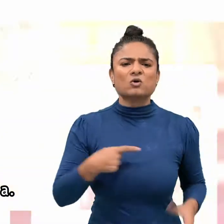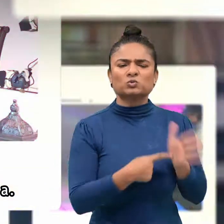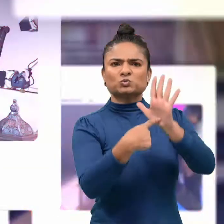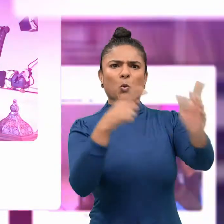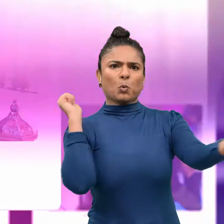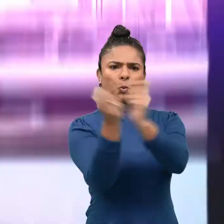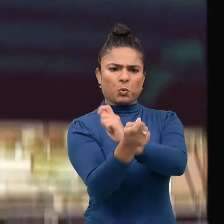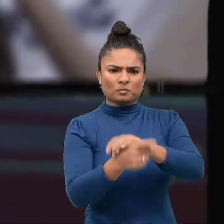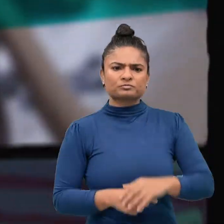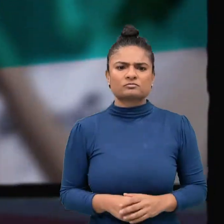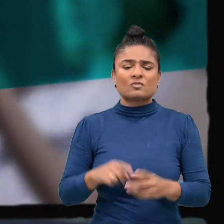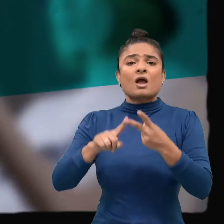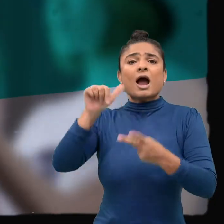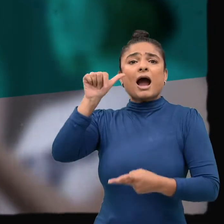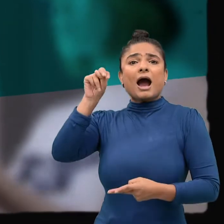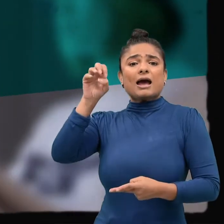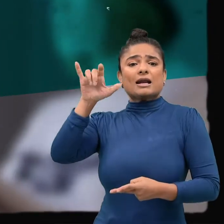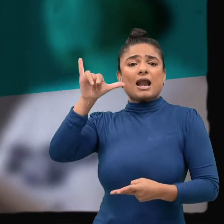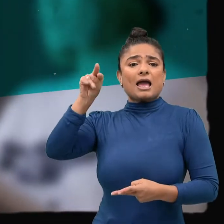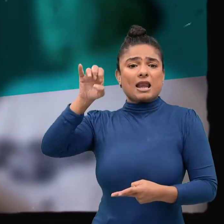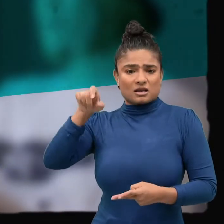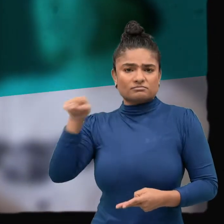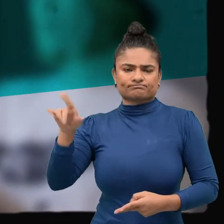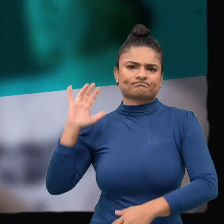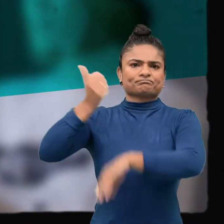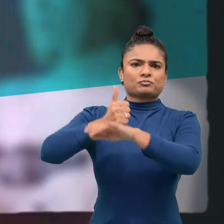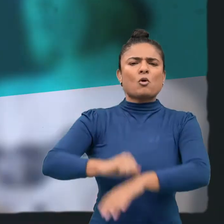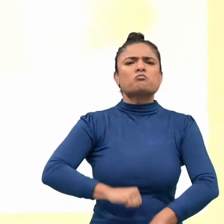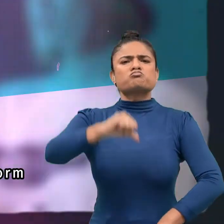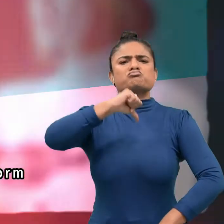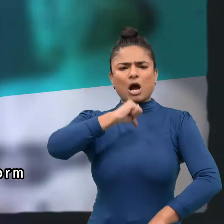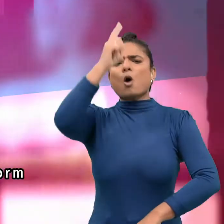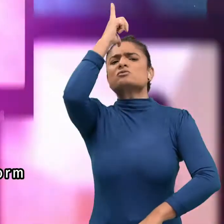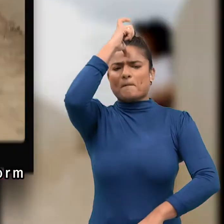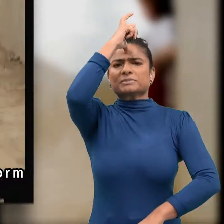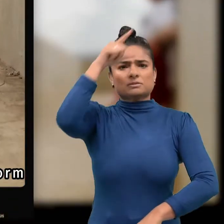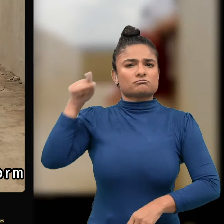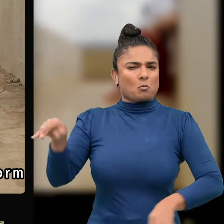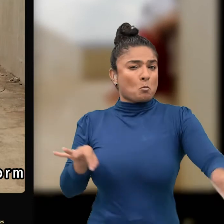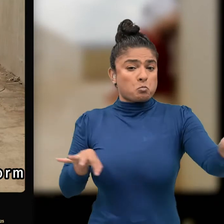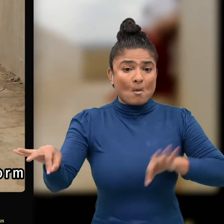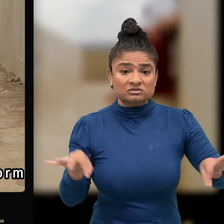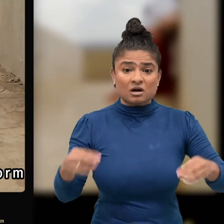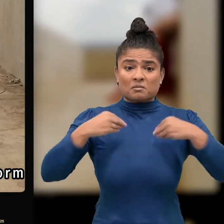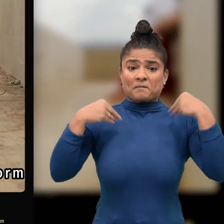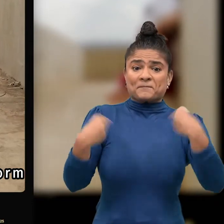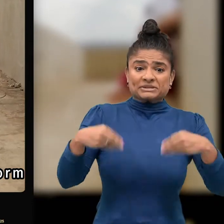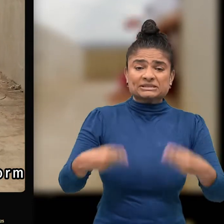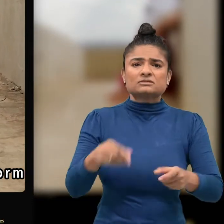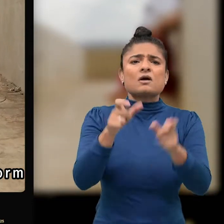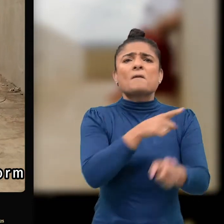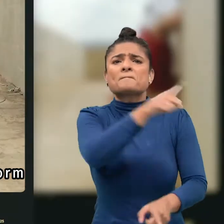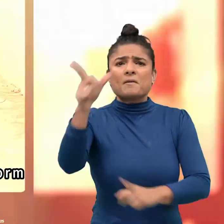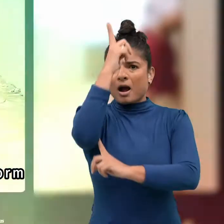and media. We meet Anneline Mathiba, the founder of Proud Albinism, a modeling and entertainment platform for people living